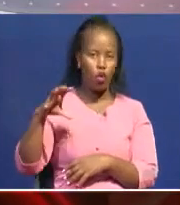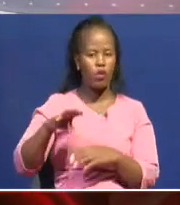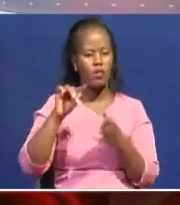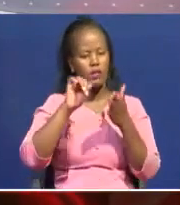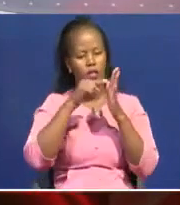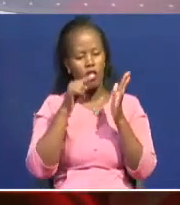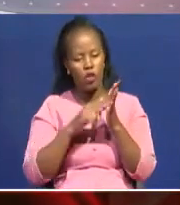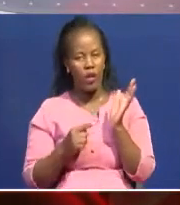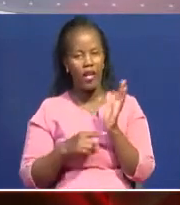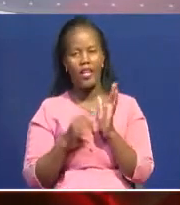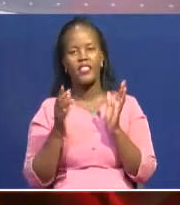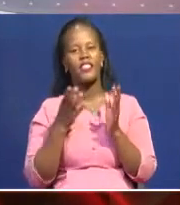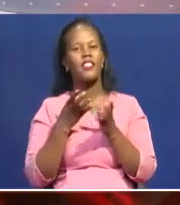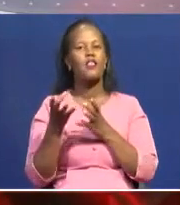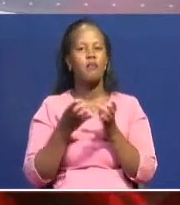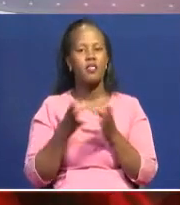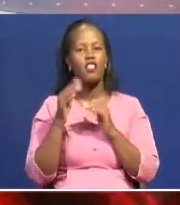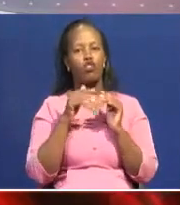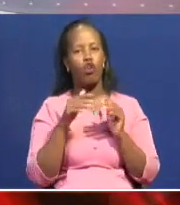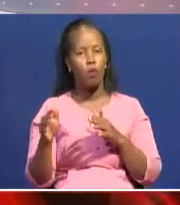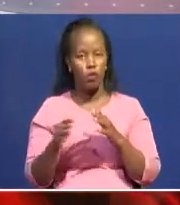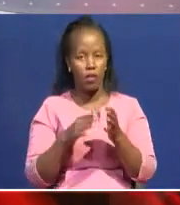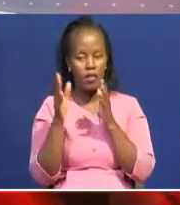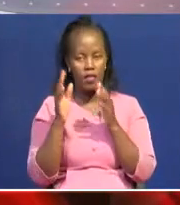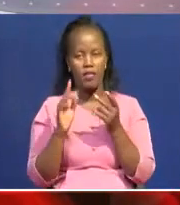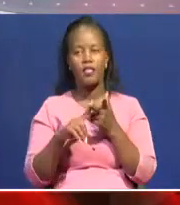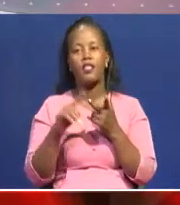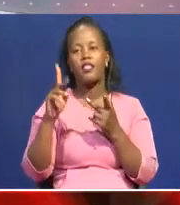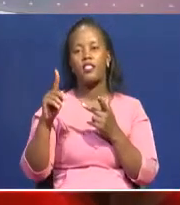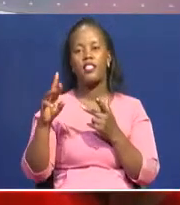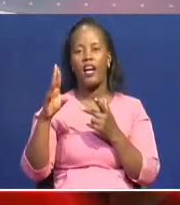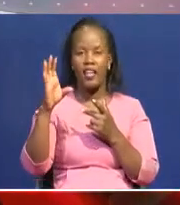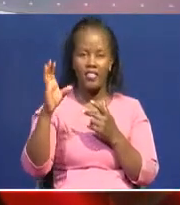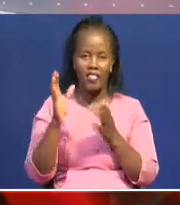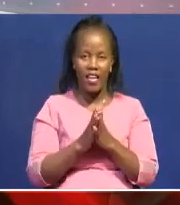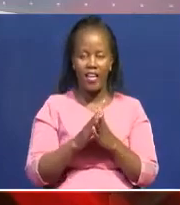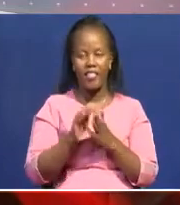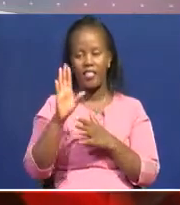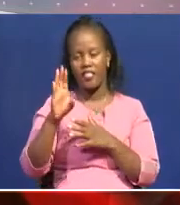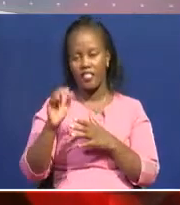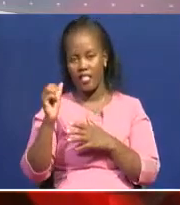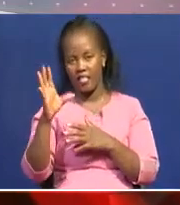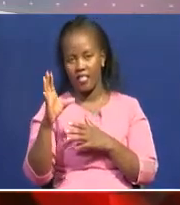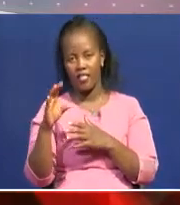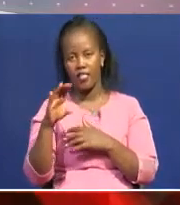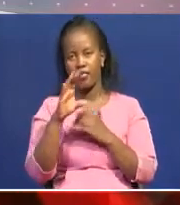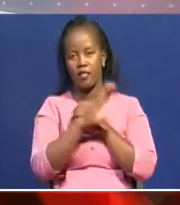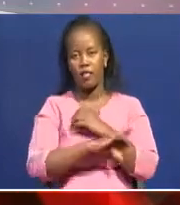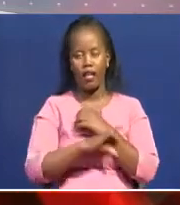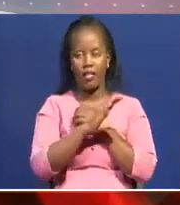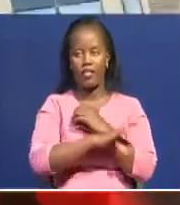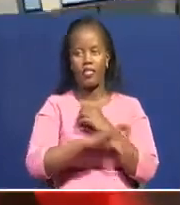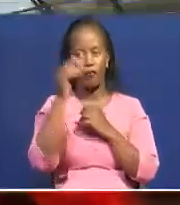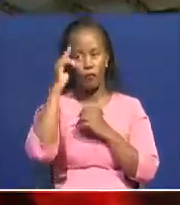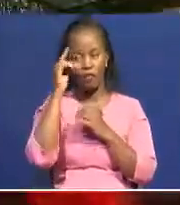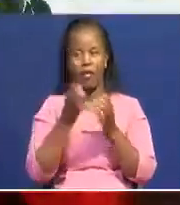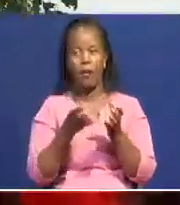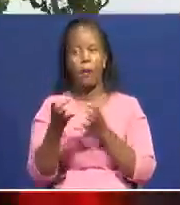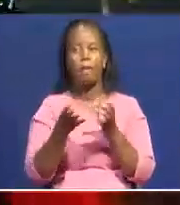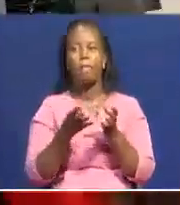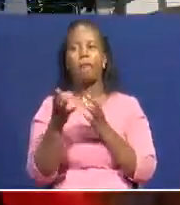and position the DRC and the East African region as a trade and investment hub.